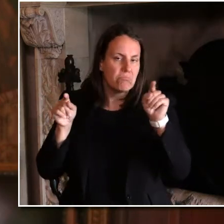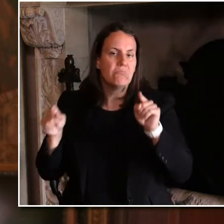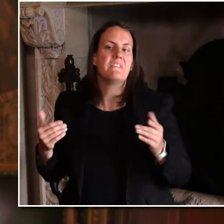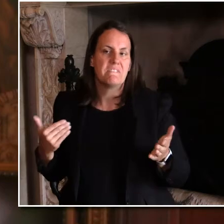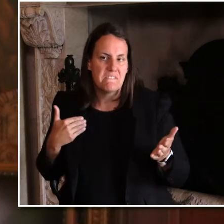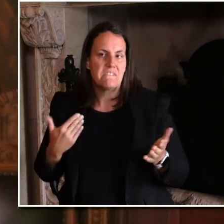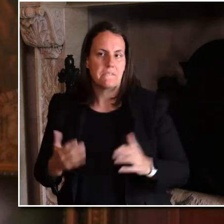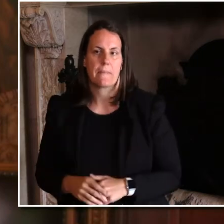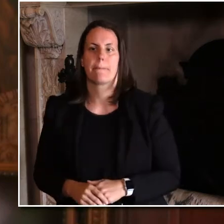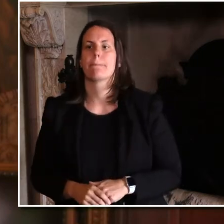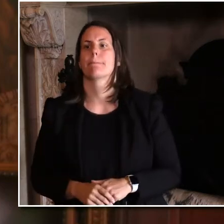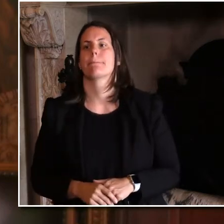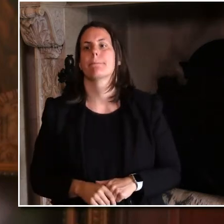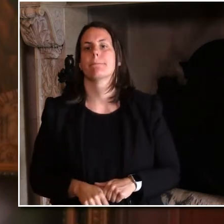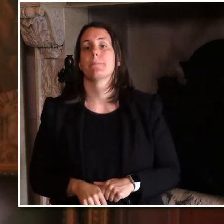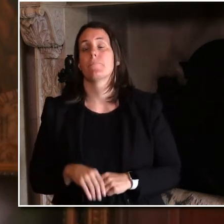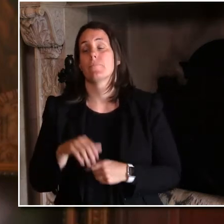in